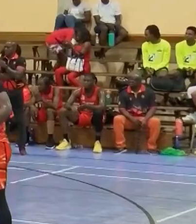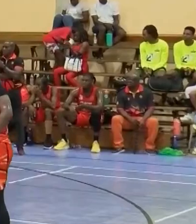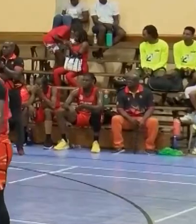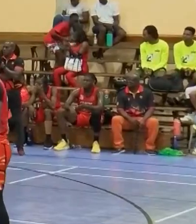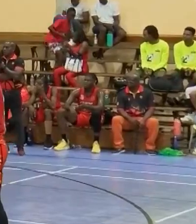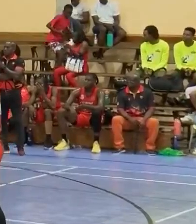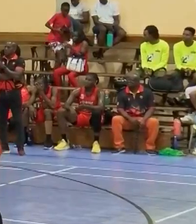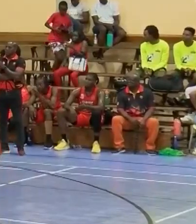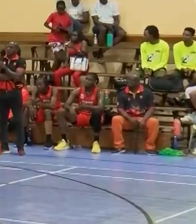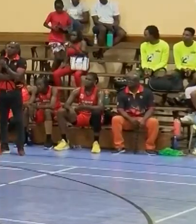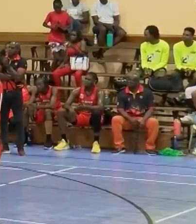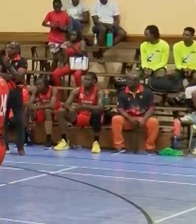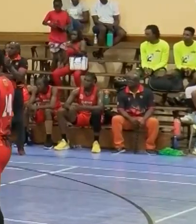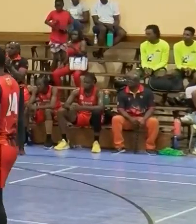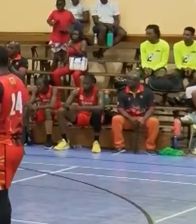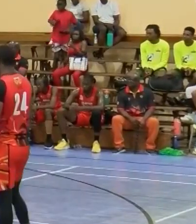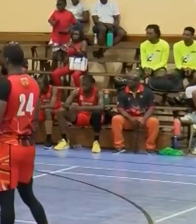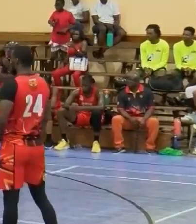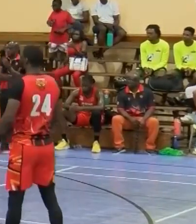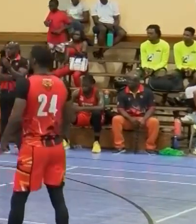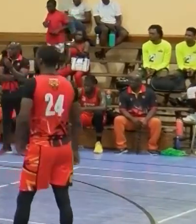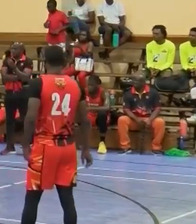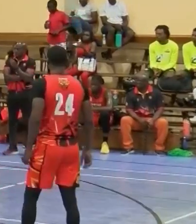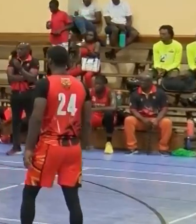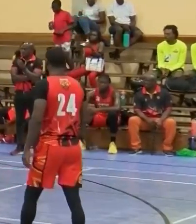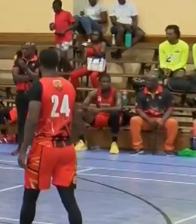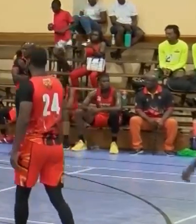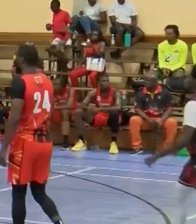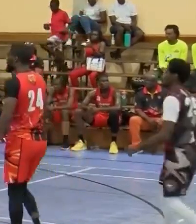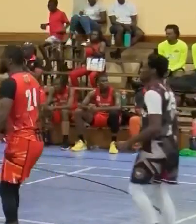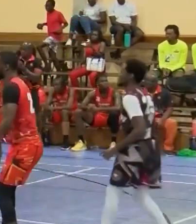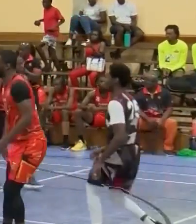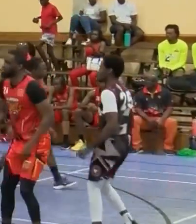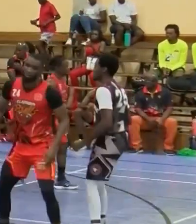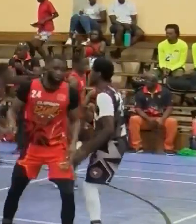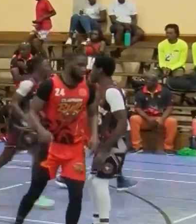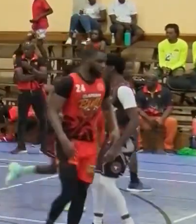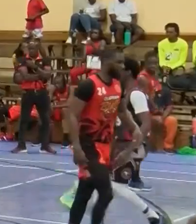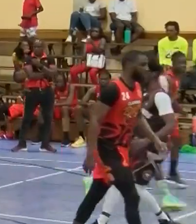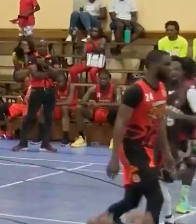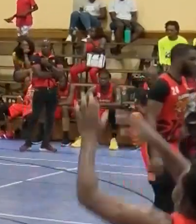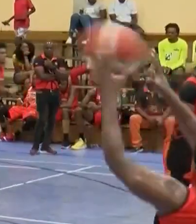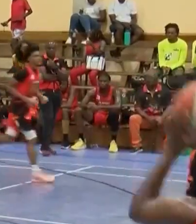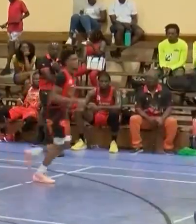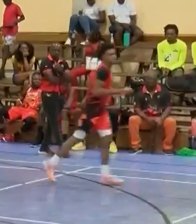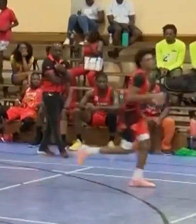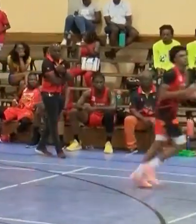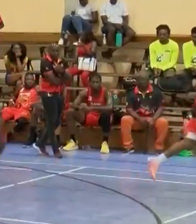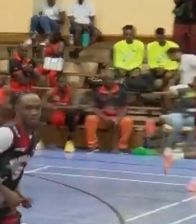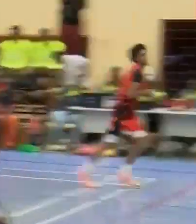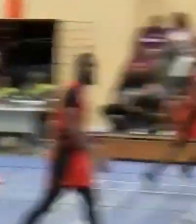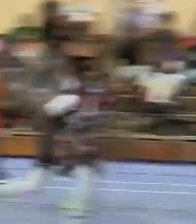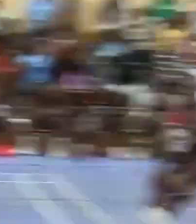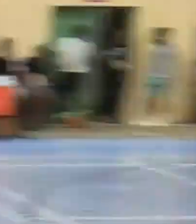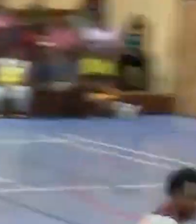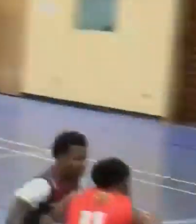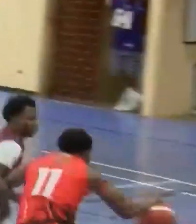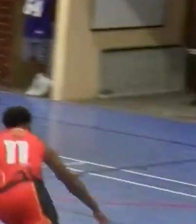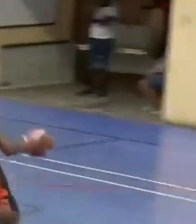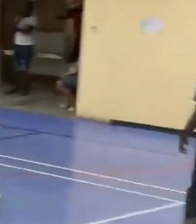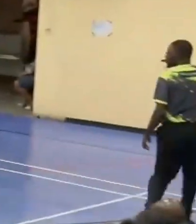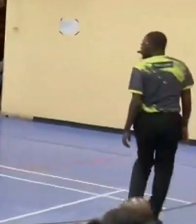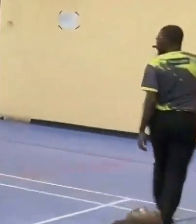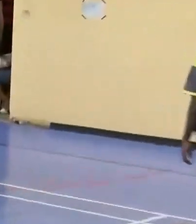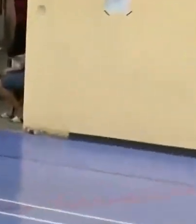turnovers, 13 by Bulls, with the tournament's MVP, Rashid Maynard, here with a steal from Caleb Gaskin's attempted